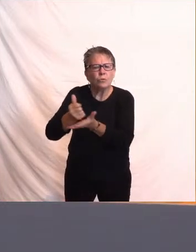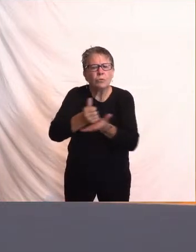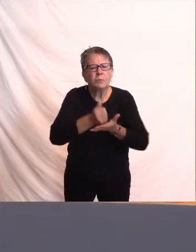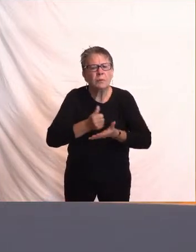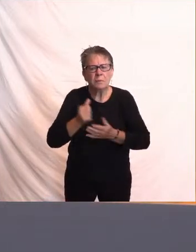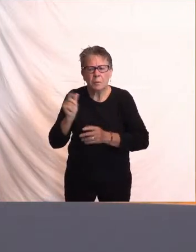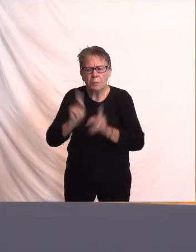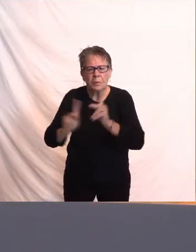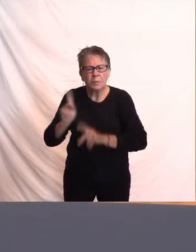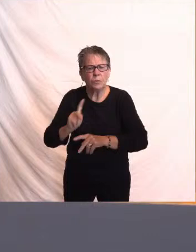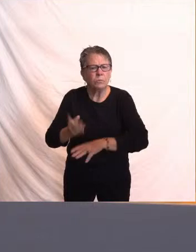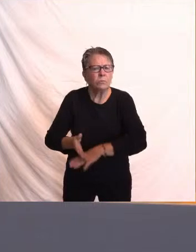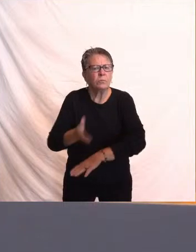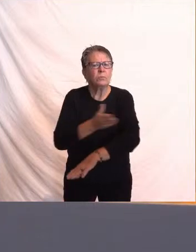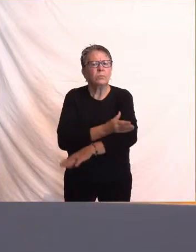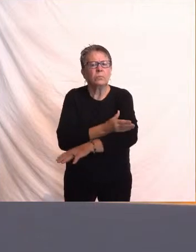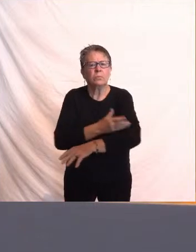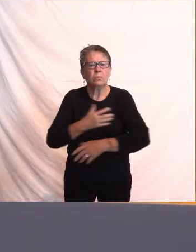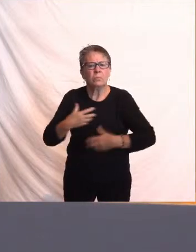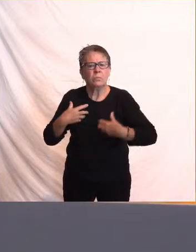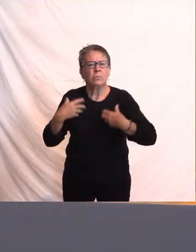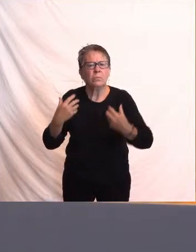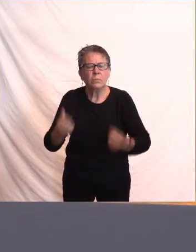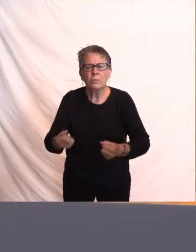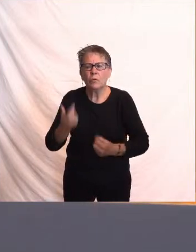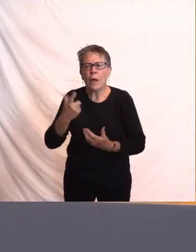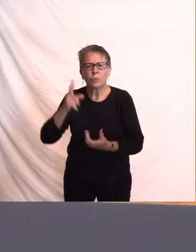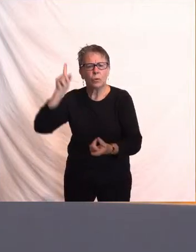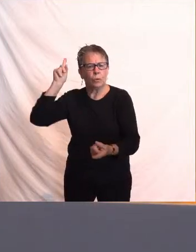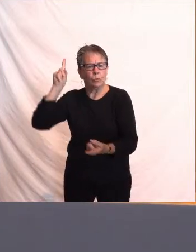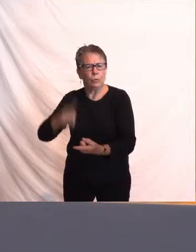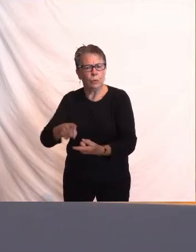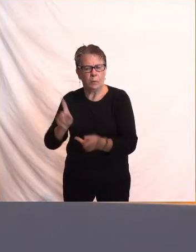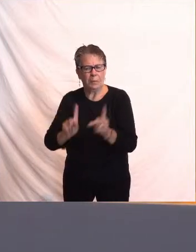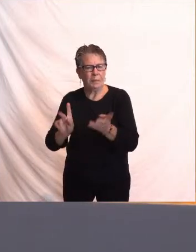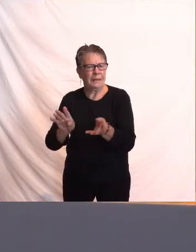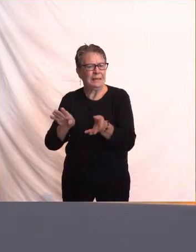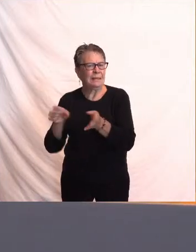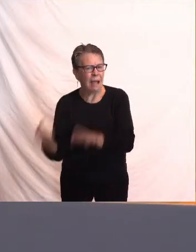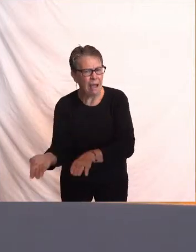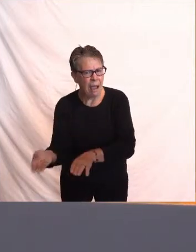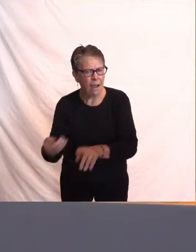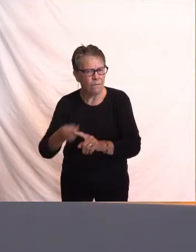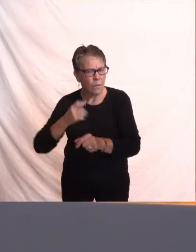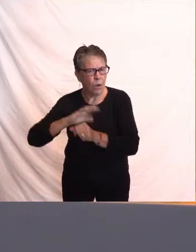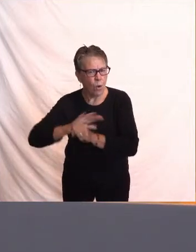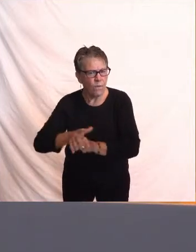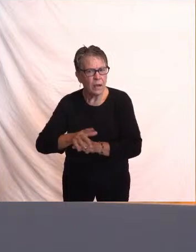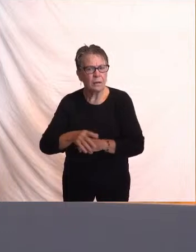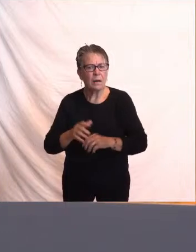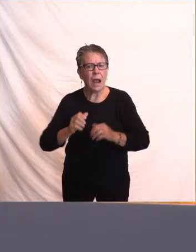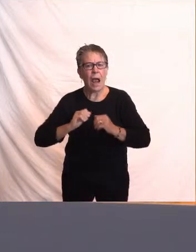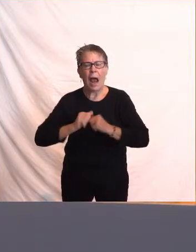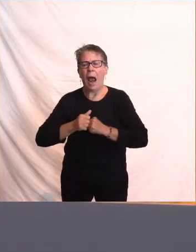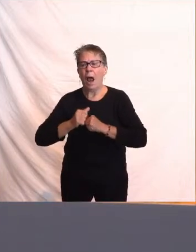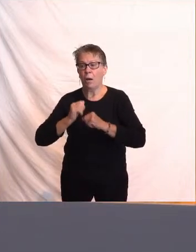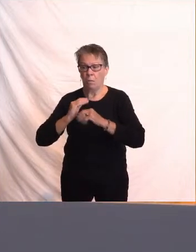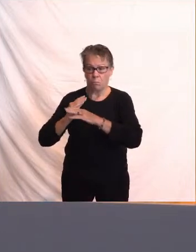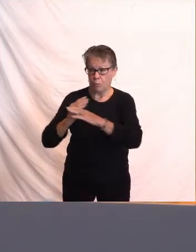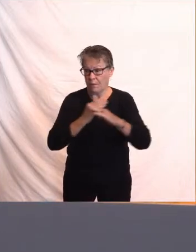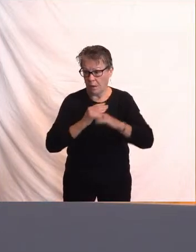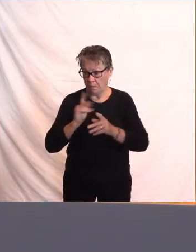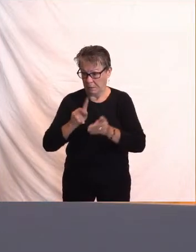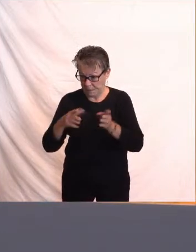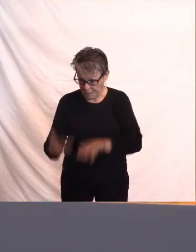less concerned about it and we can back off with some of our prevention measures. So it would be nice to be able to say, oh, there's a single number for a single amount of time,